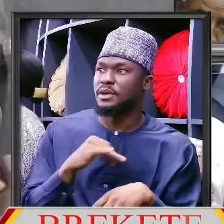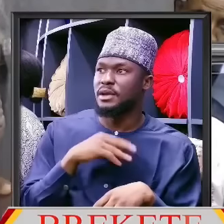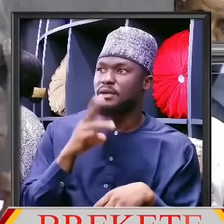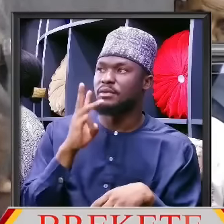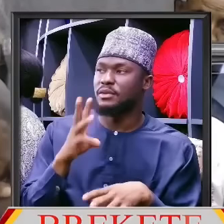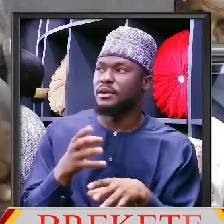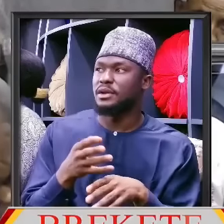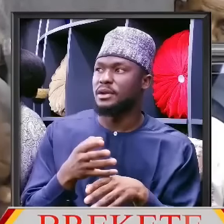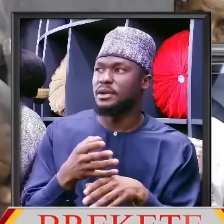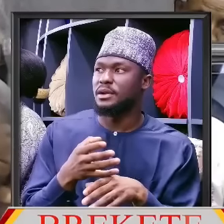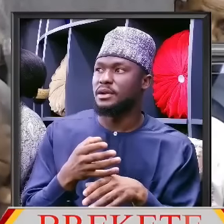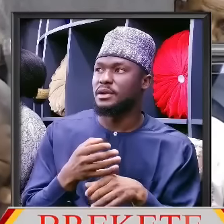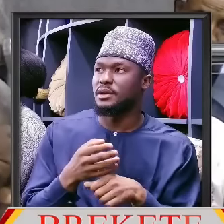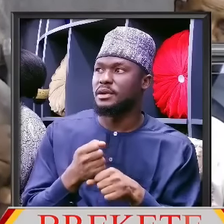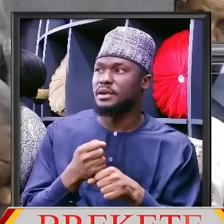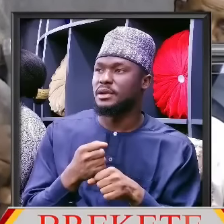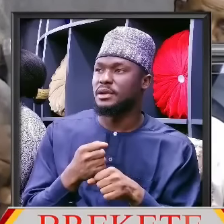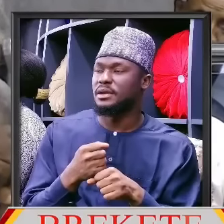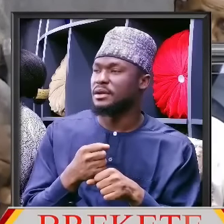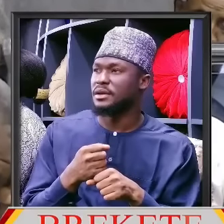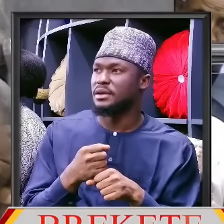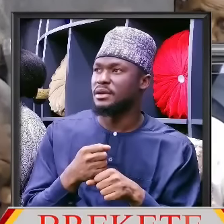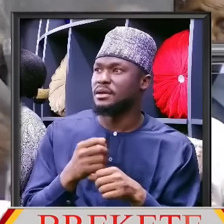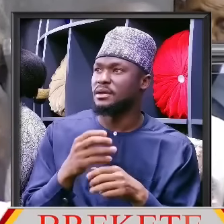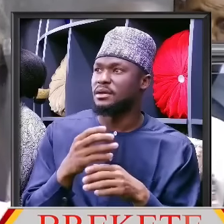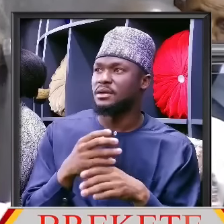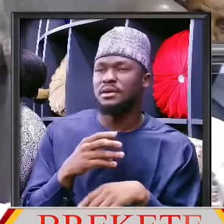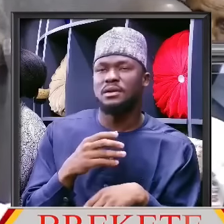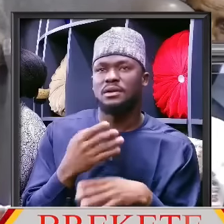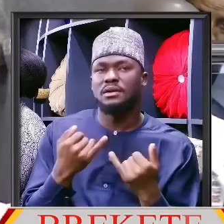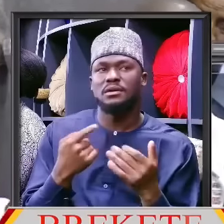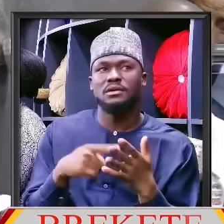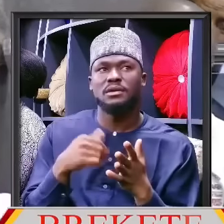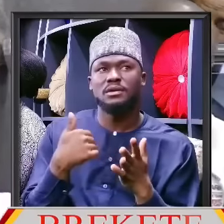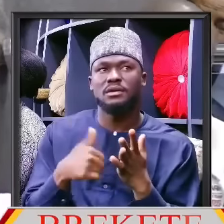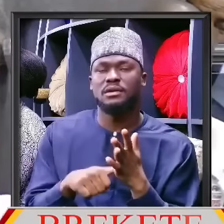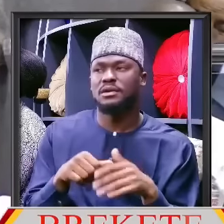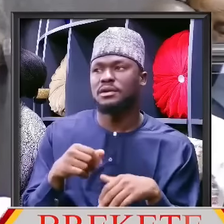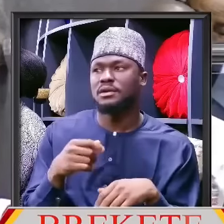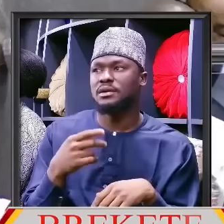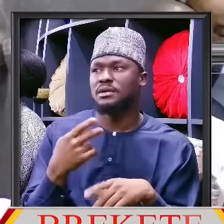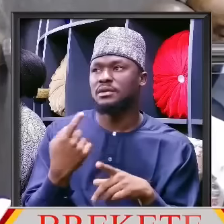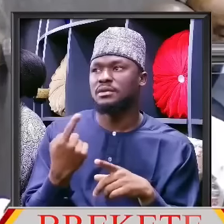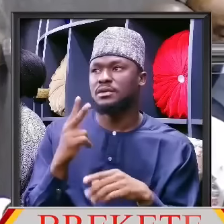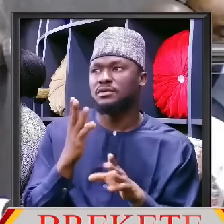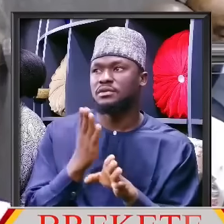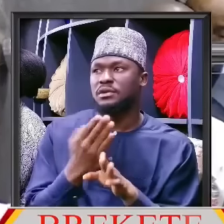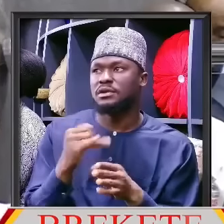for, I get so many documents there. Okay, so this letter now, 4th July, by the